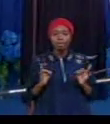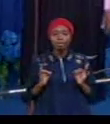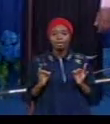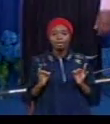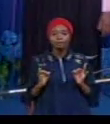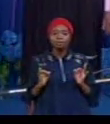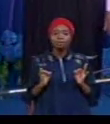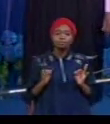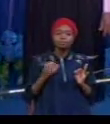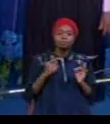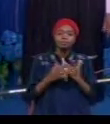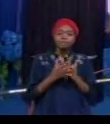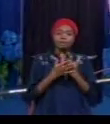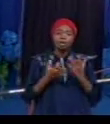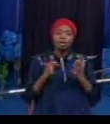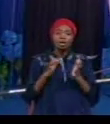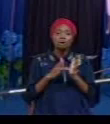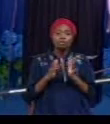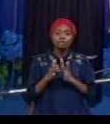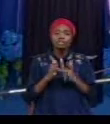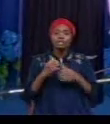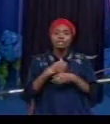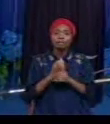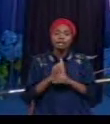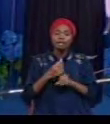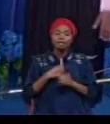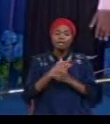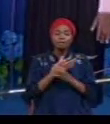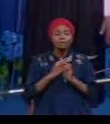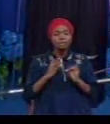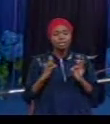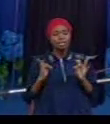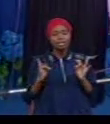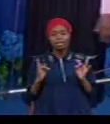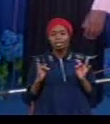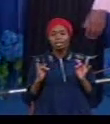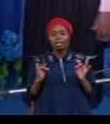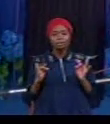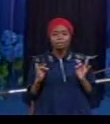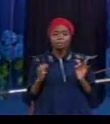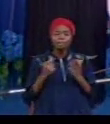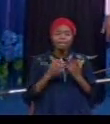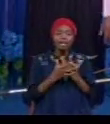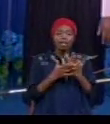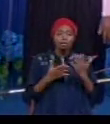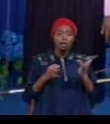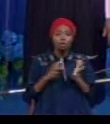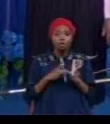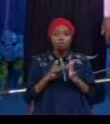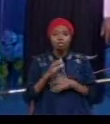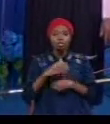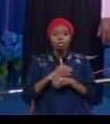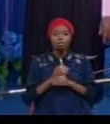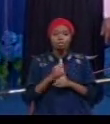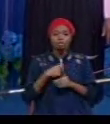Jesus set me free. Oh, the blood of Jesus set me free from sin and sorrow.